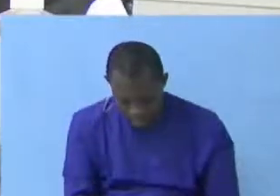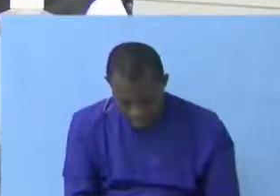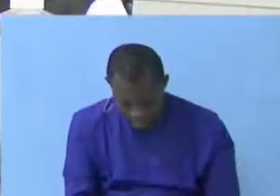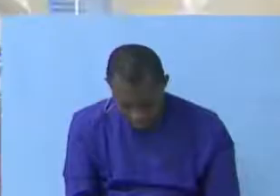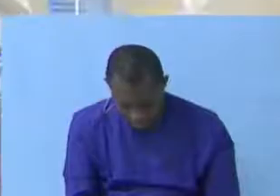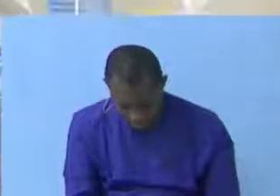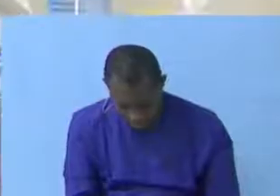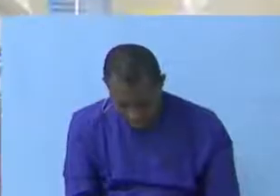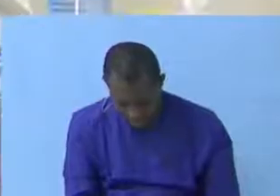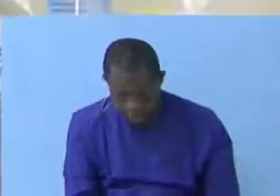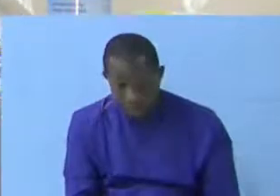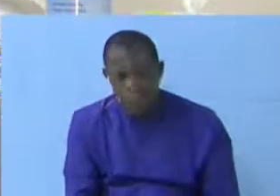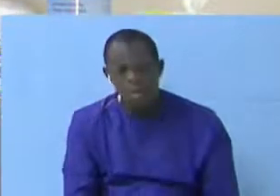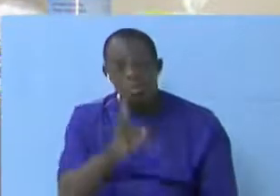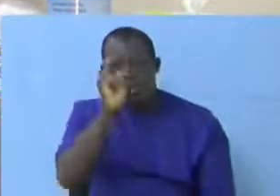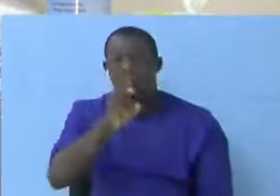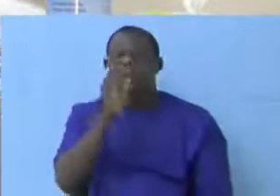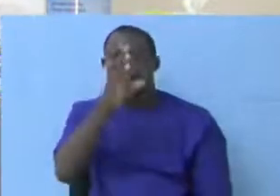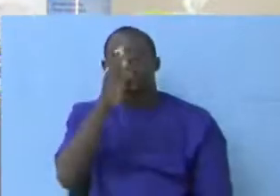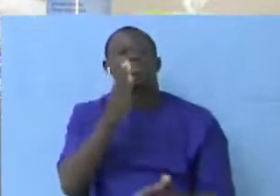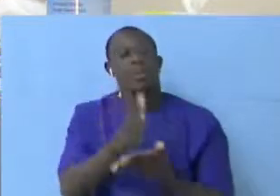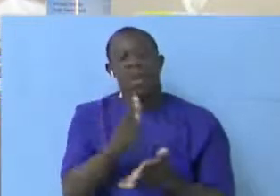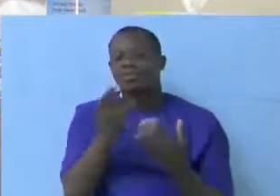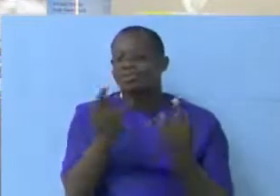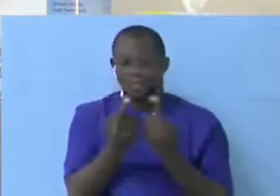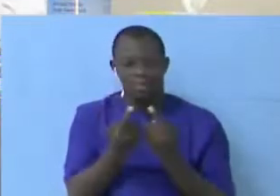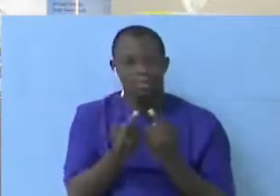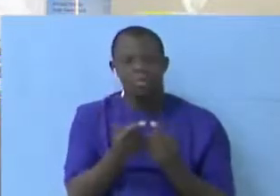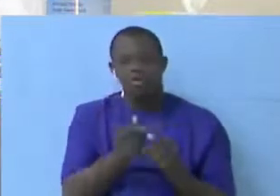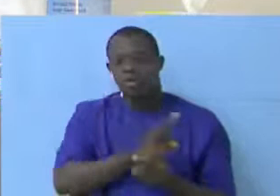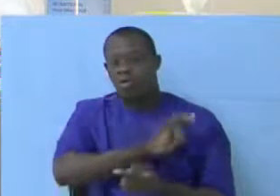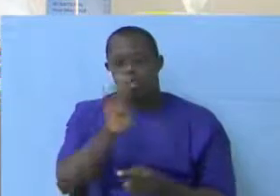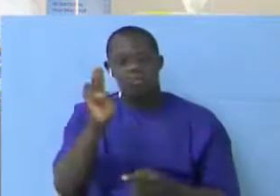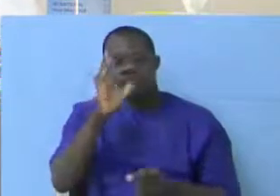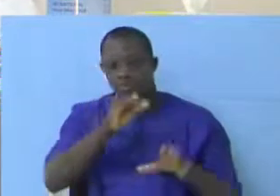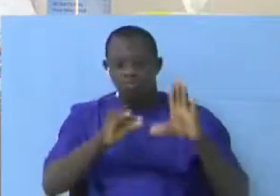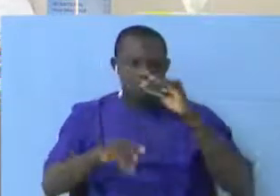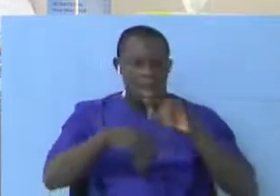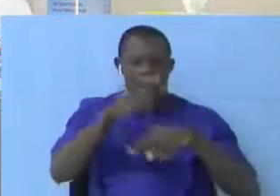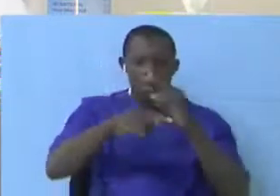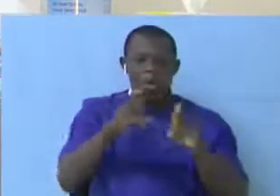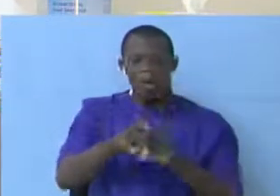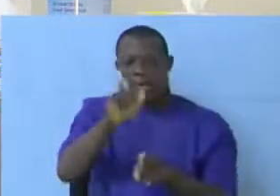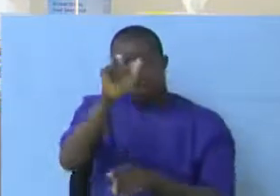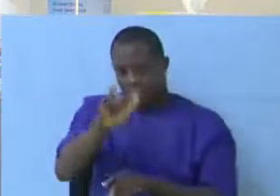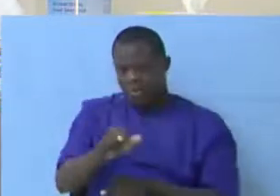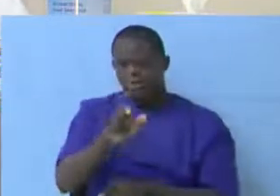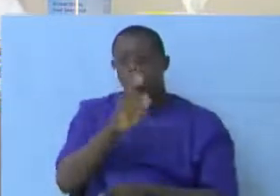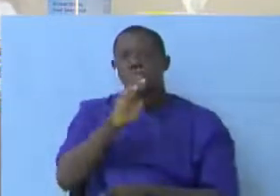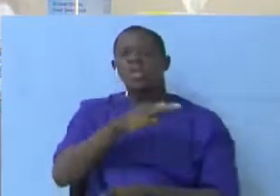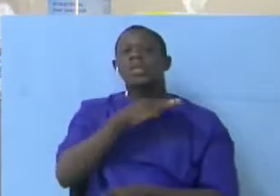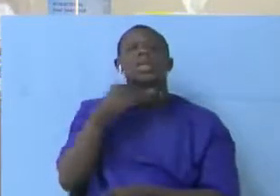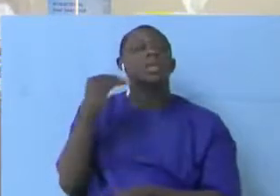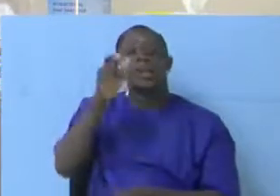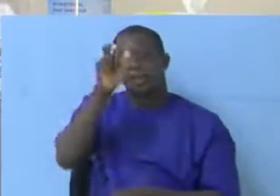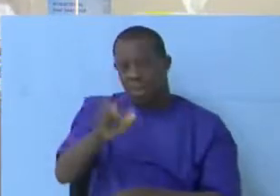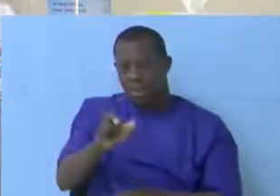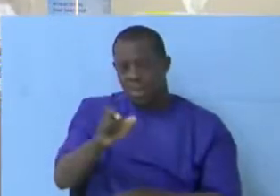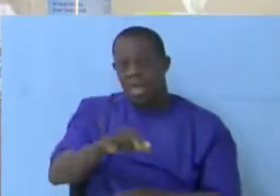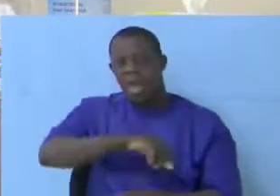No. We have to call a spade a spade. We are not talking about somebody who killed a person and the killing is